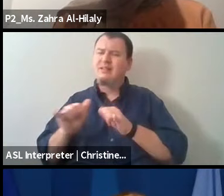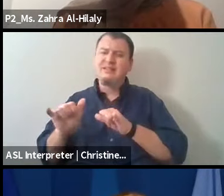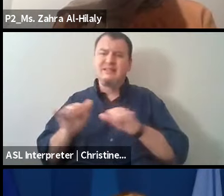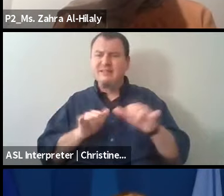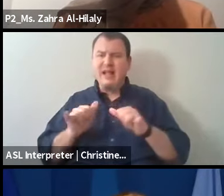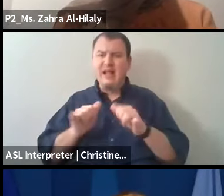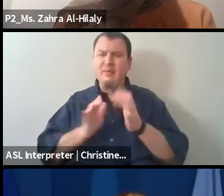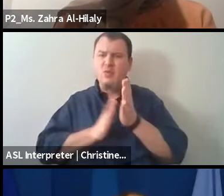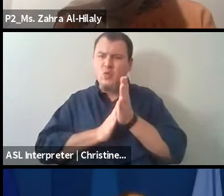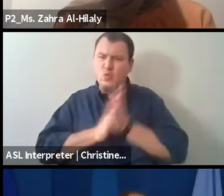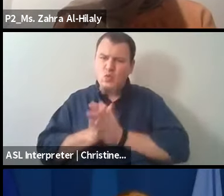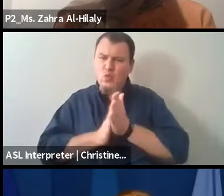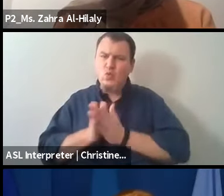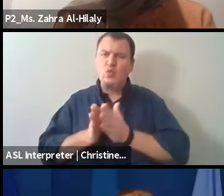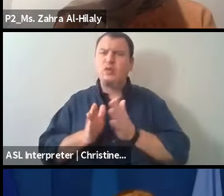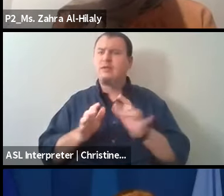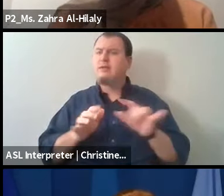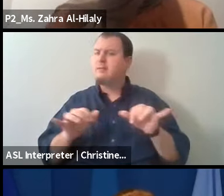zeal,